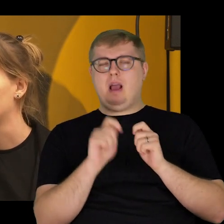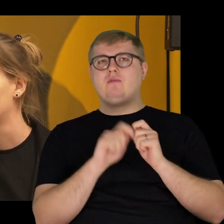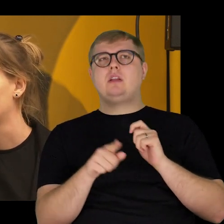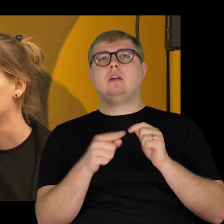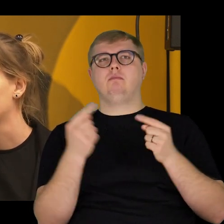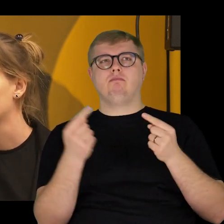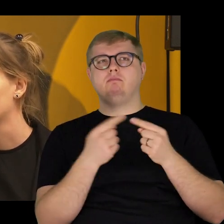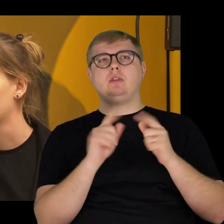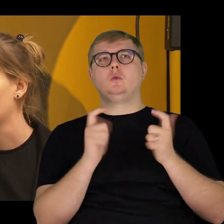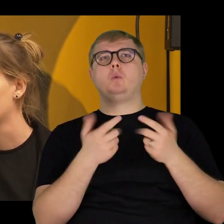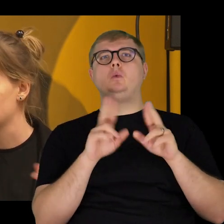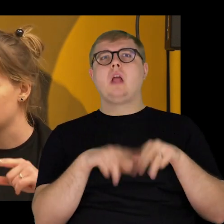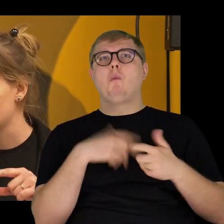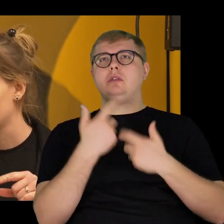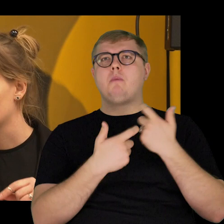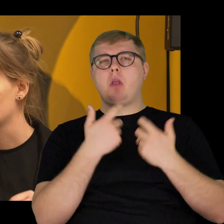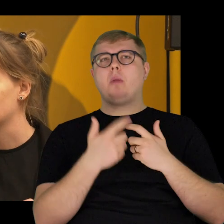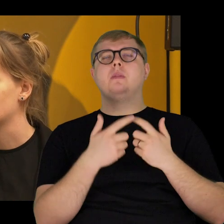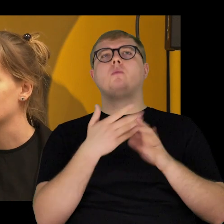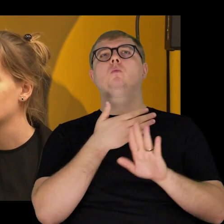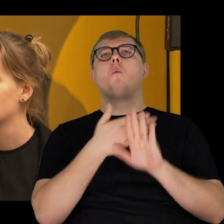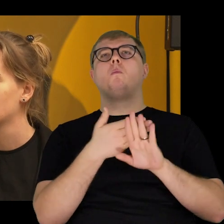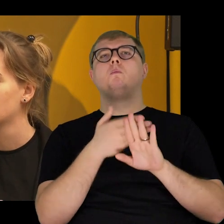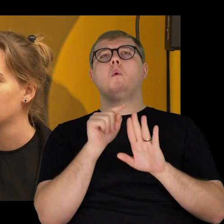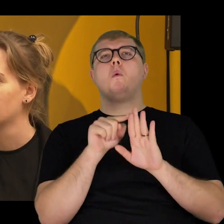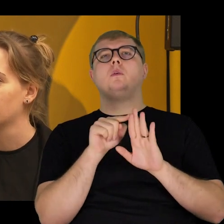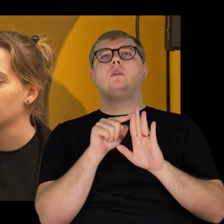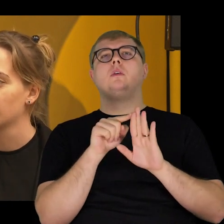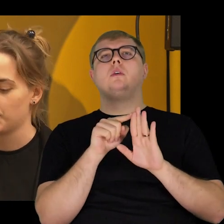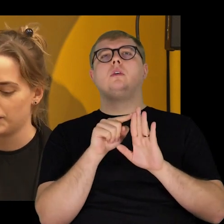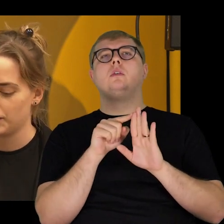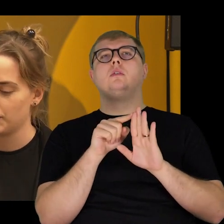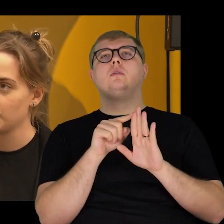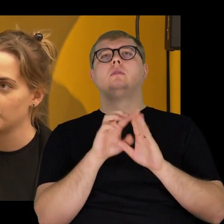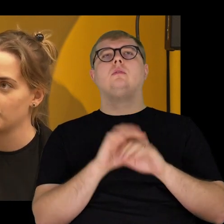been done so far since the project ended?